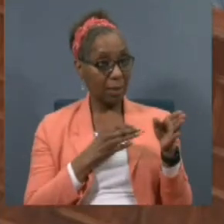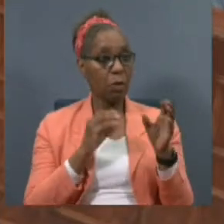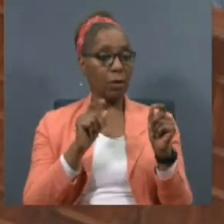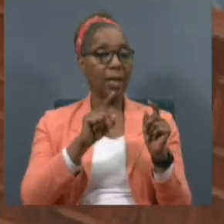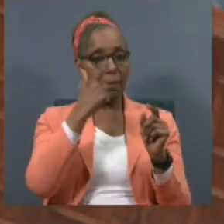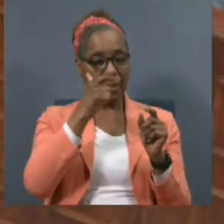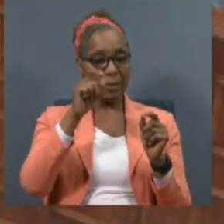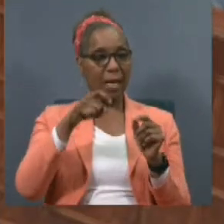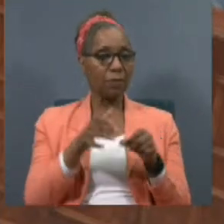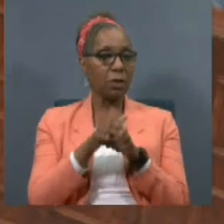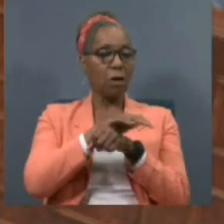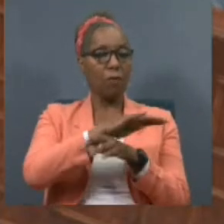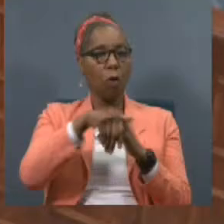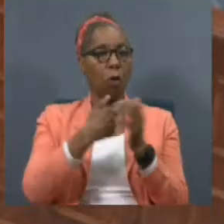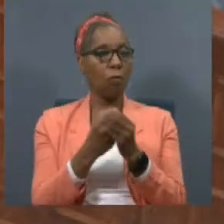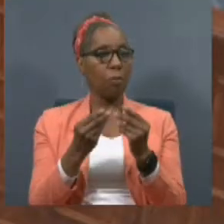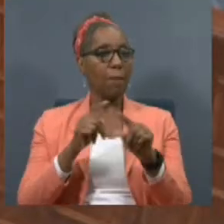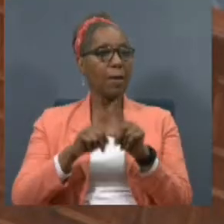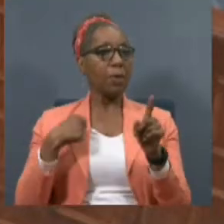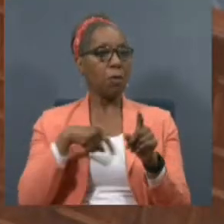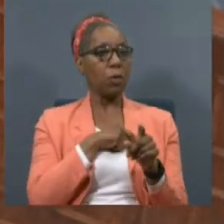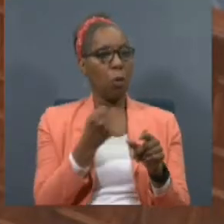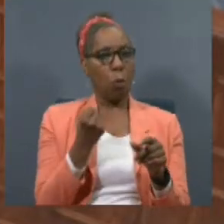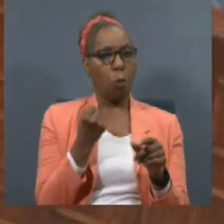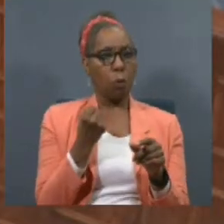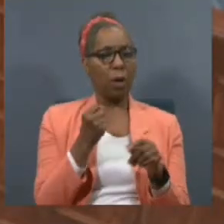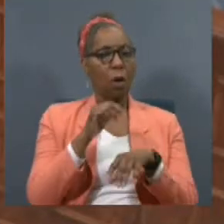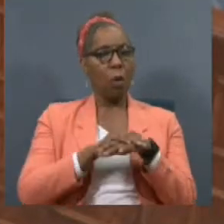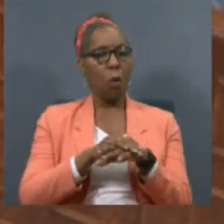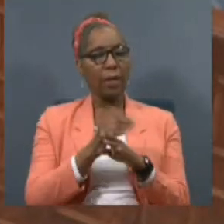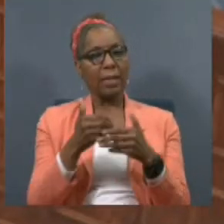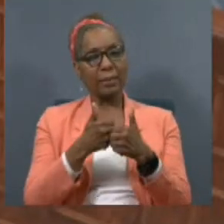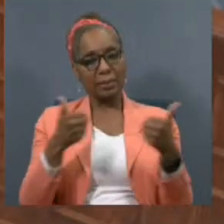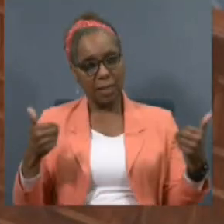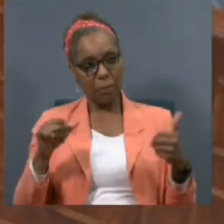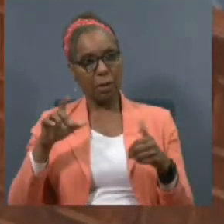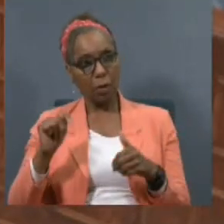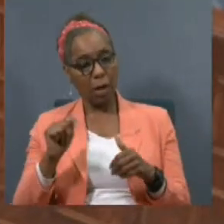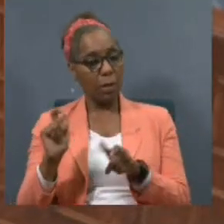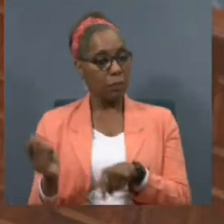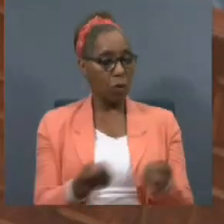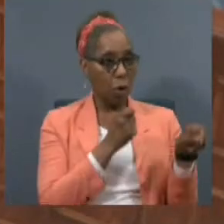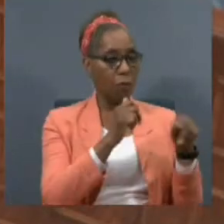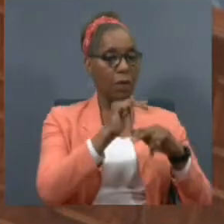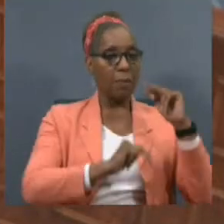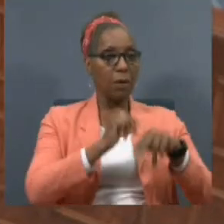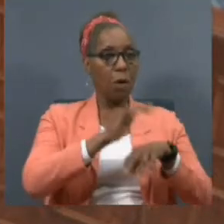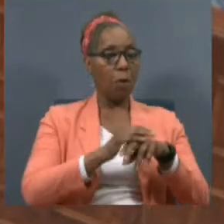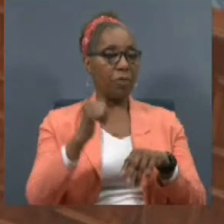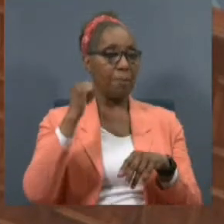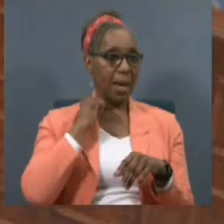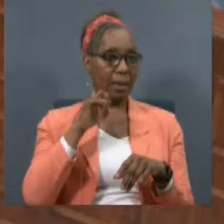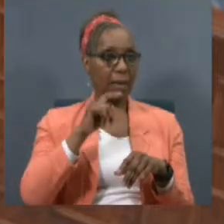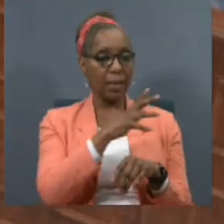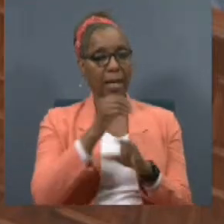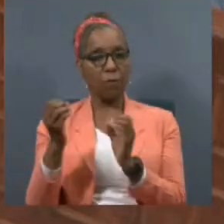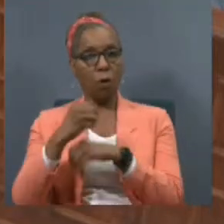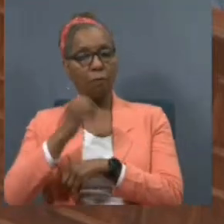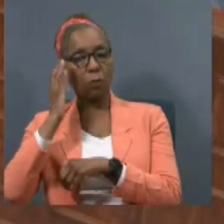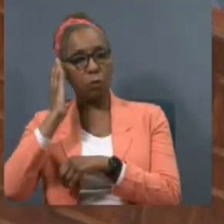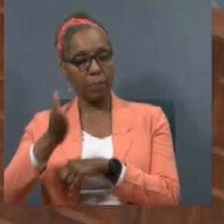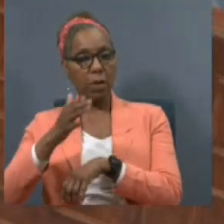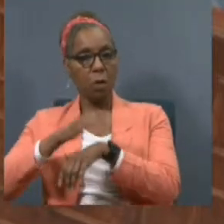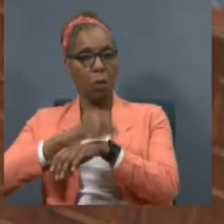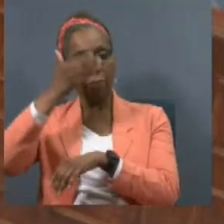to cover the whole entire property, but we're holding it off on a separate lot. So the golf facility will be on the back lot and the office will be on the front